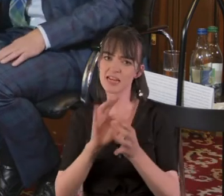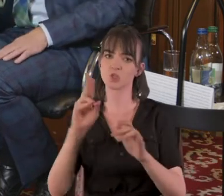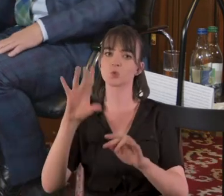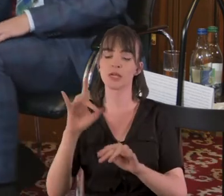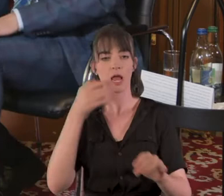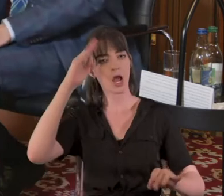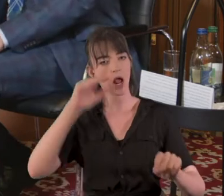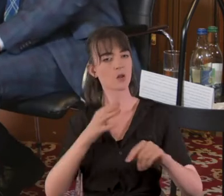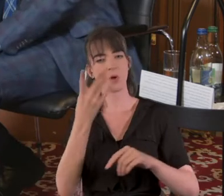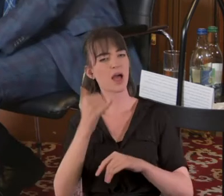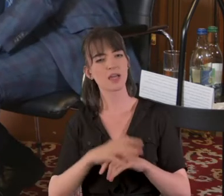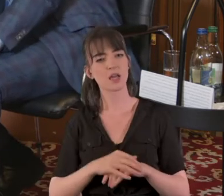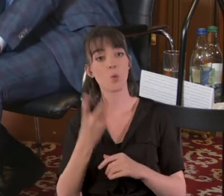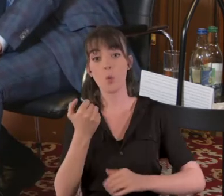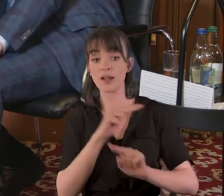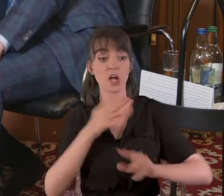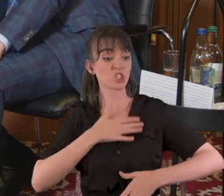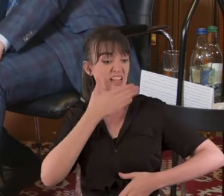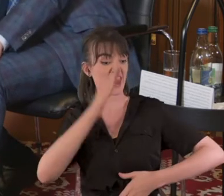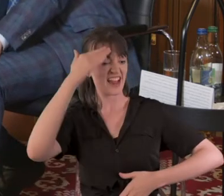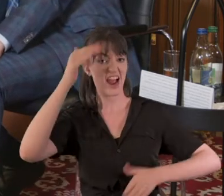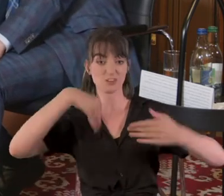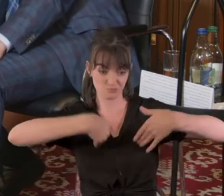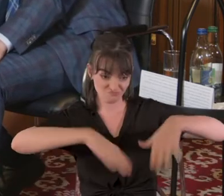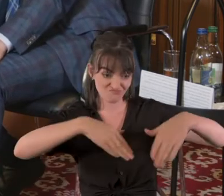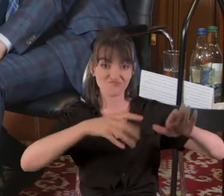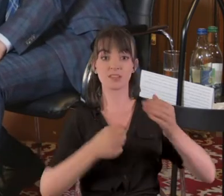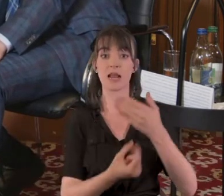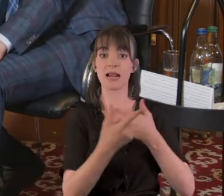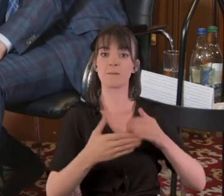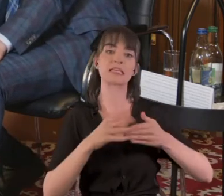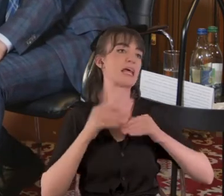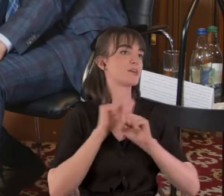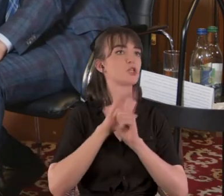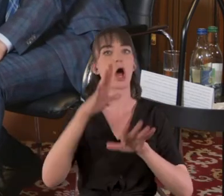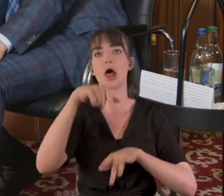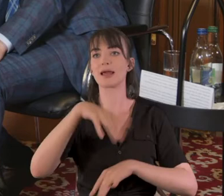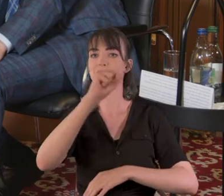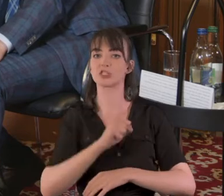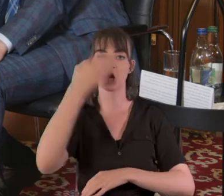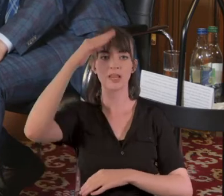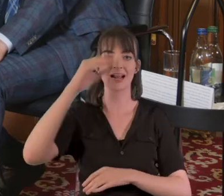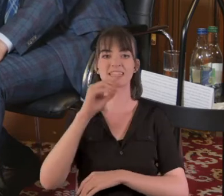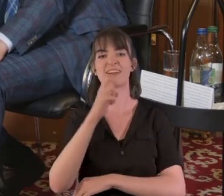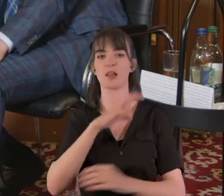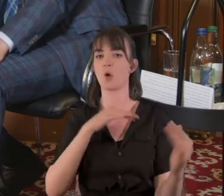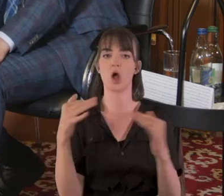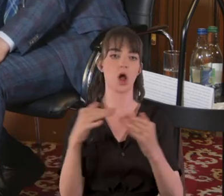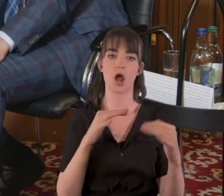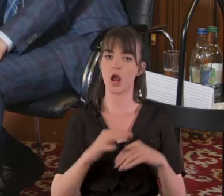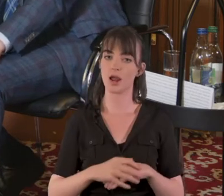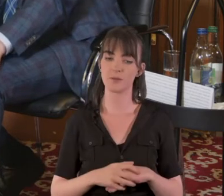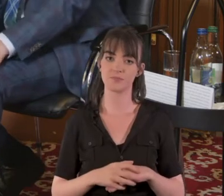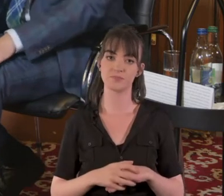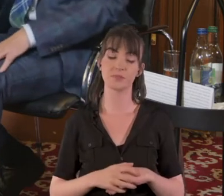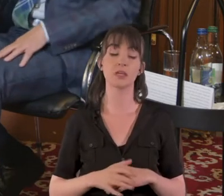and Southern Ireland? Why not just let them go their own way and save us all in Southern Ireland a year of civil war?